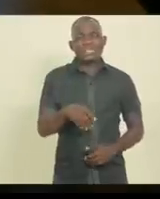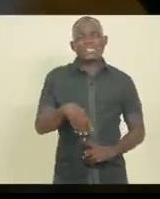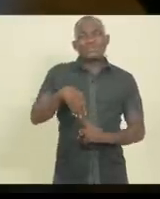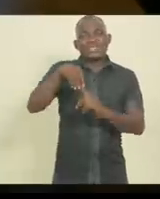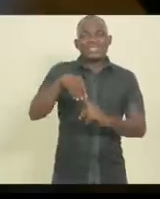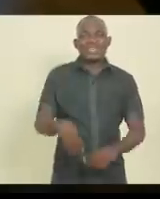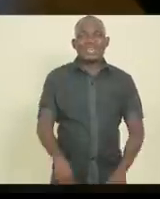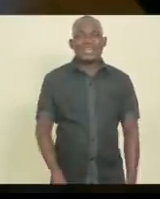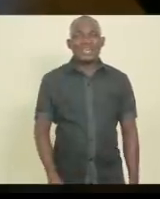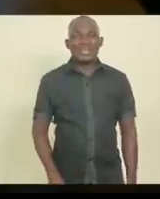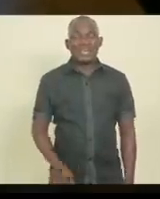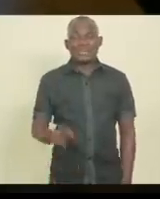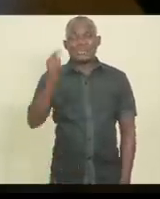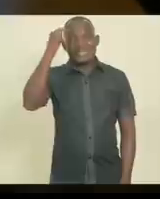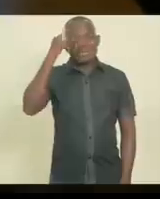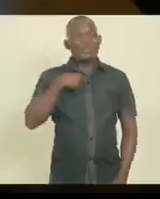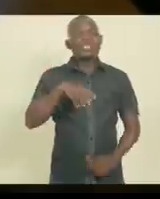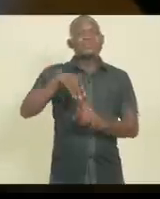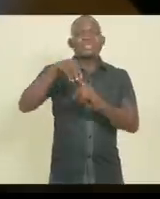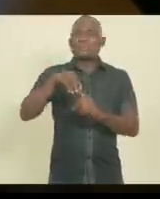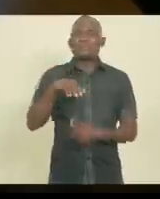Really? Is that what you think of me?